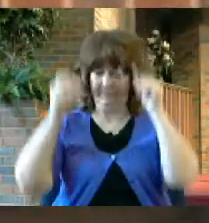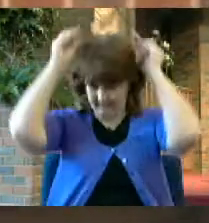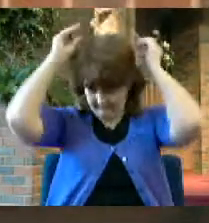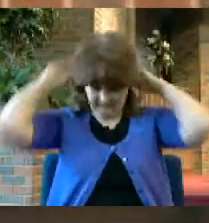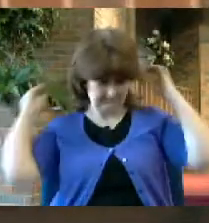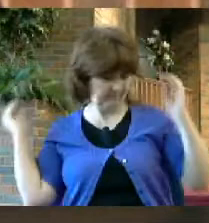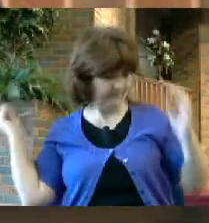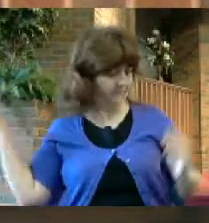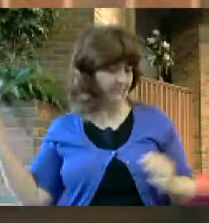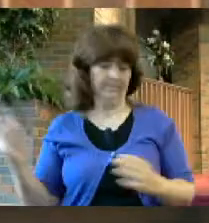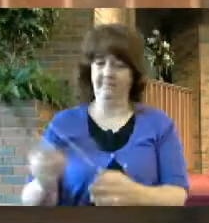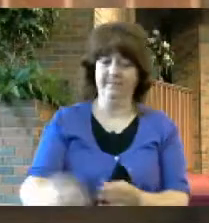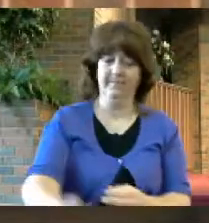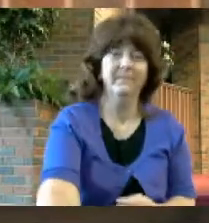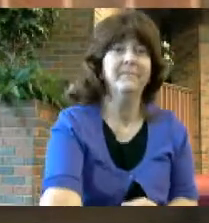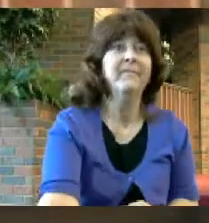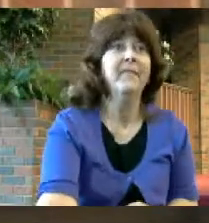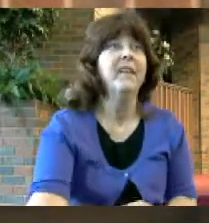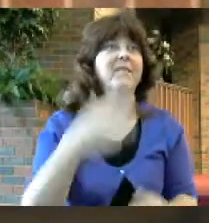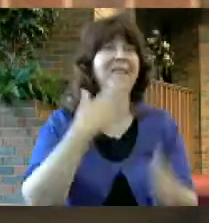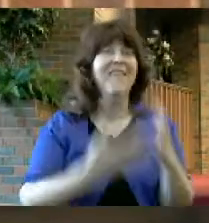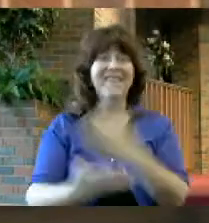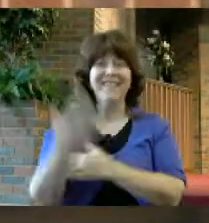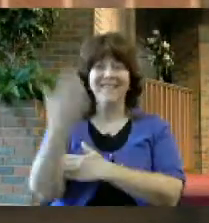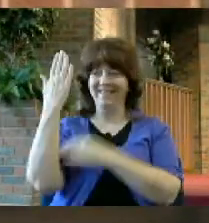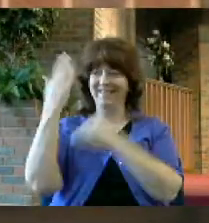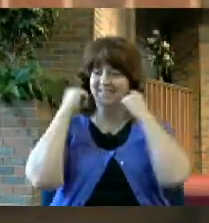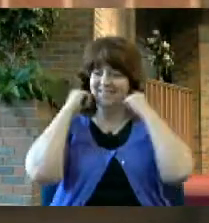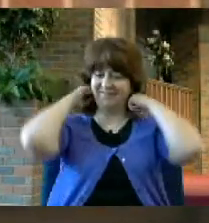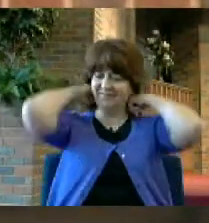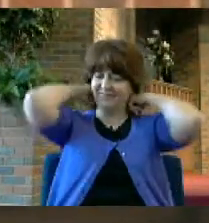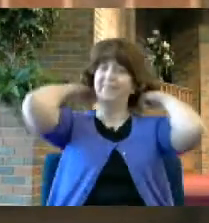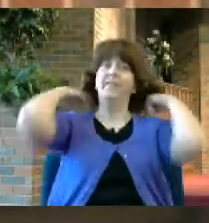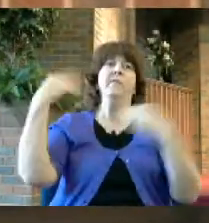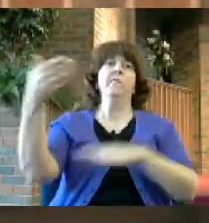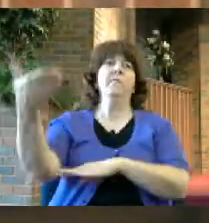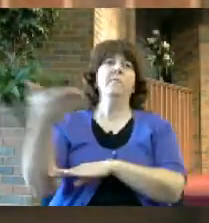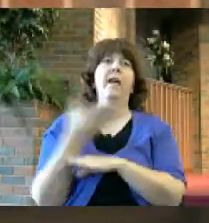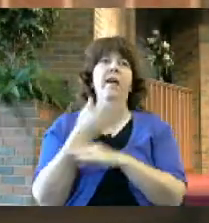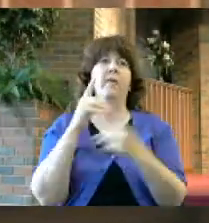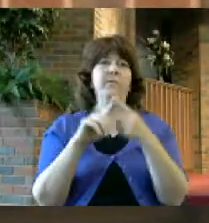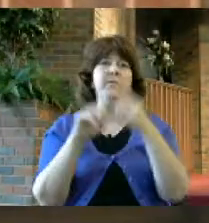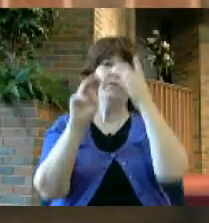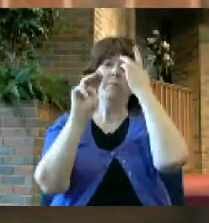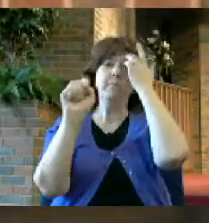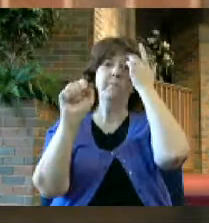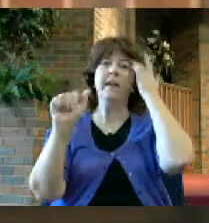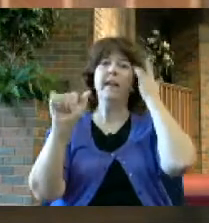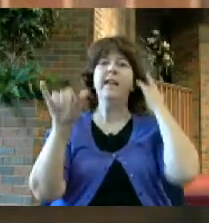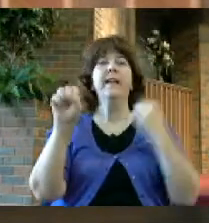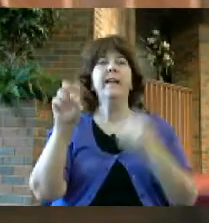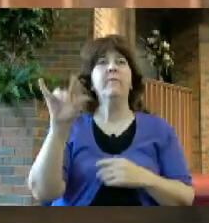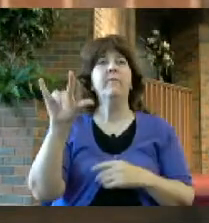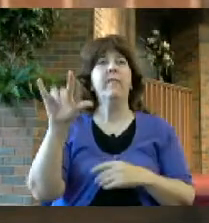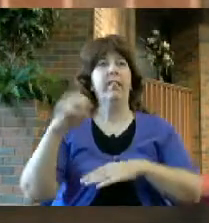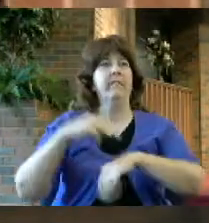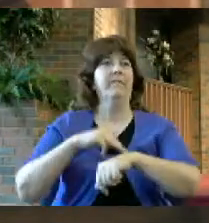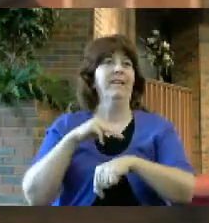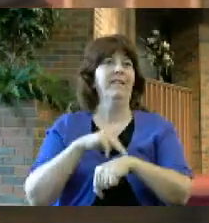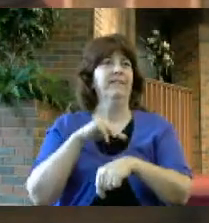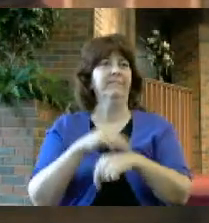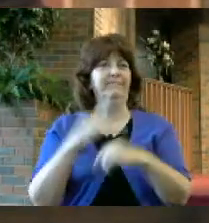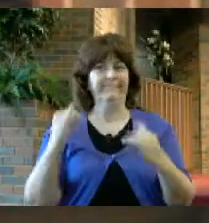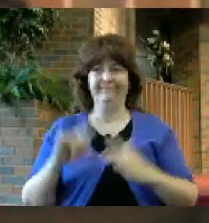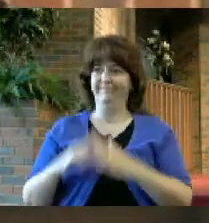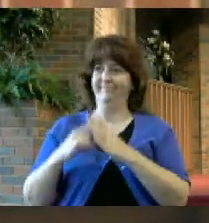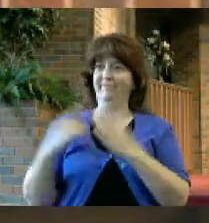Good morning and welcome to Maysville. We are glad to have you here, beginning of new year, and hope it is going to be a good